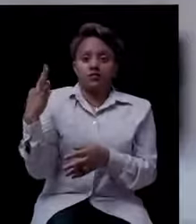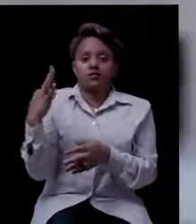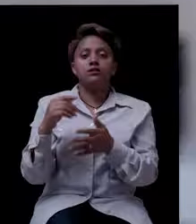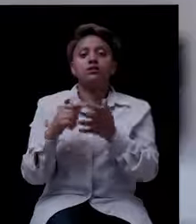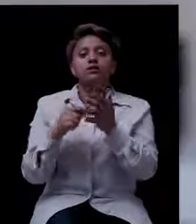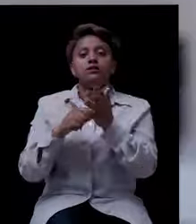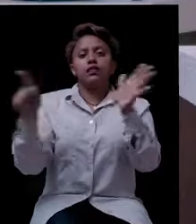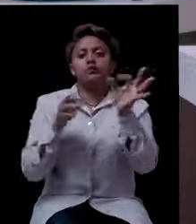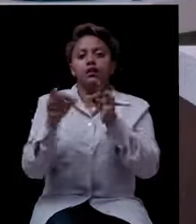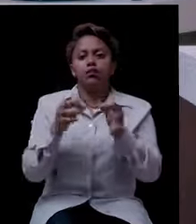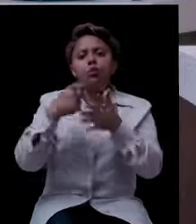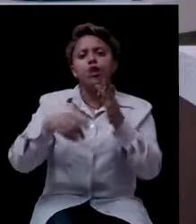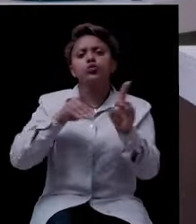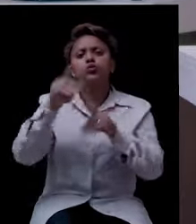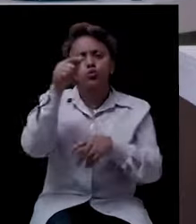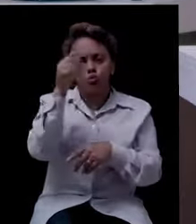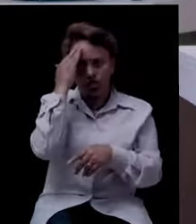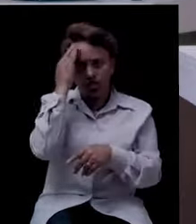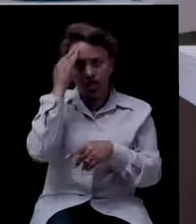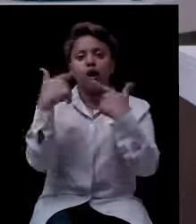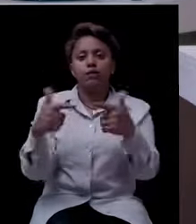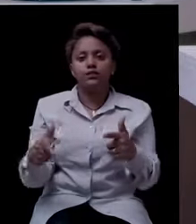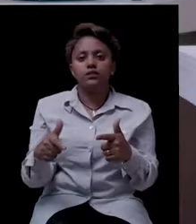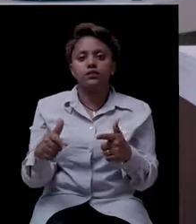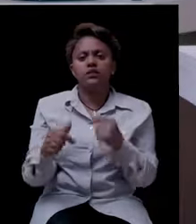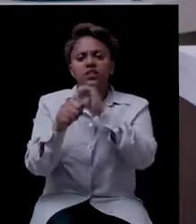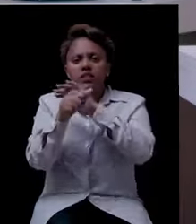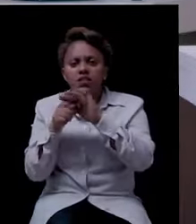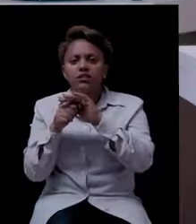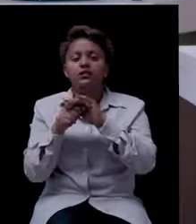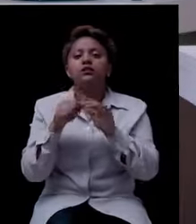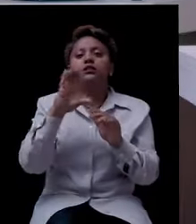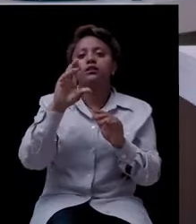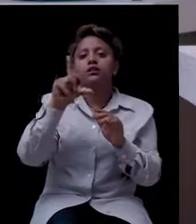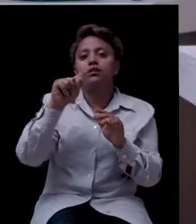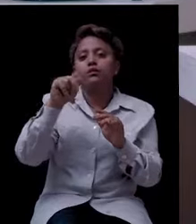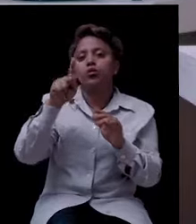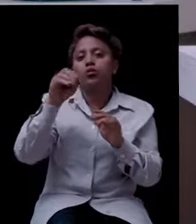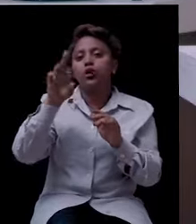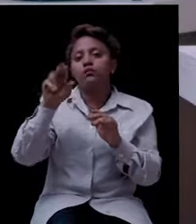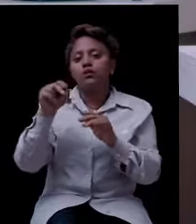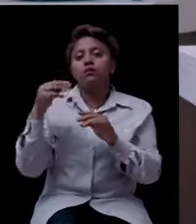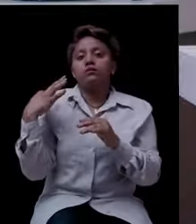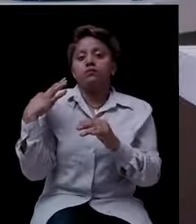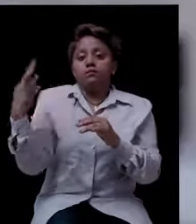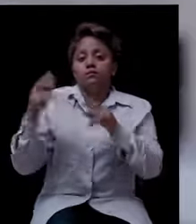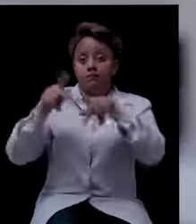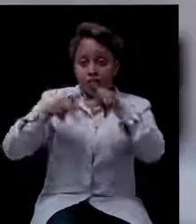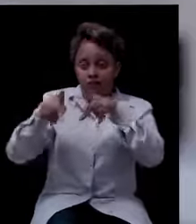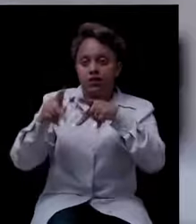you think that happens? A person's identity is hidden via complex cryptography and represented only by their public